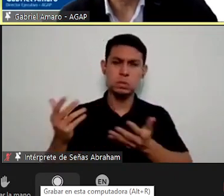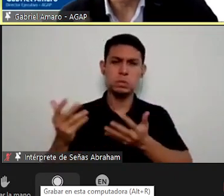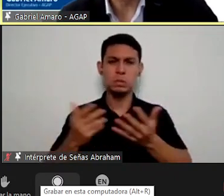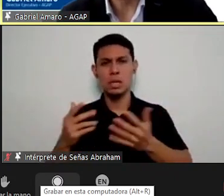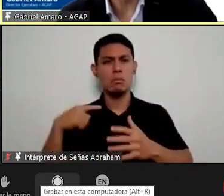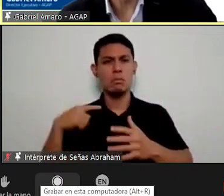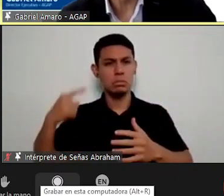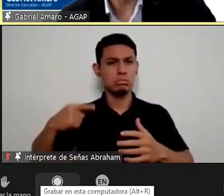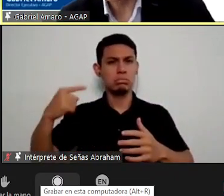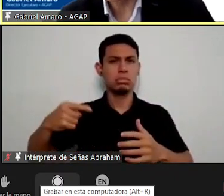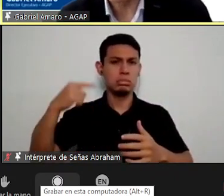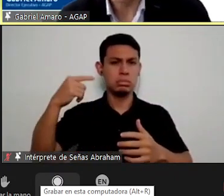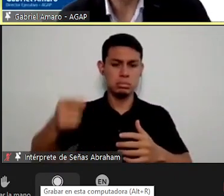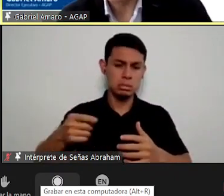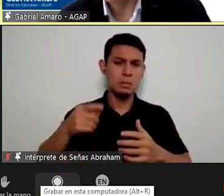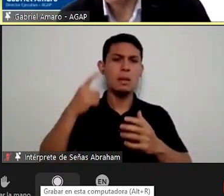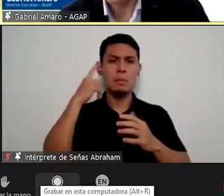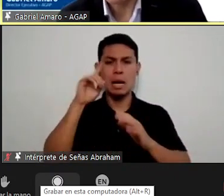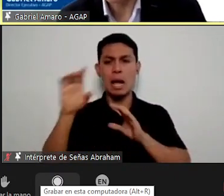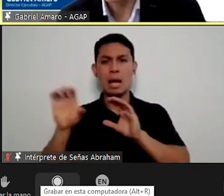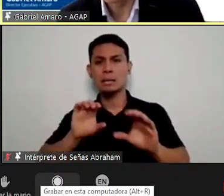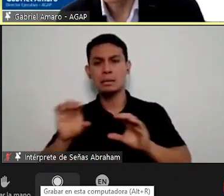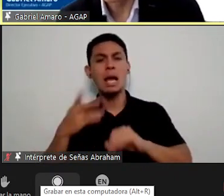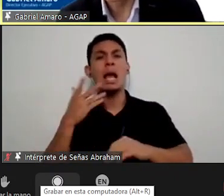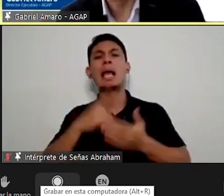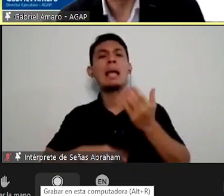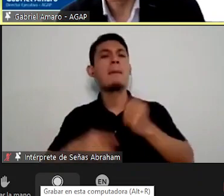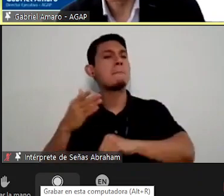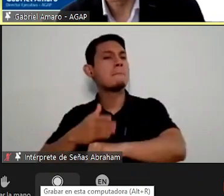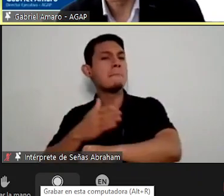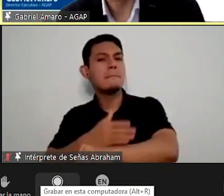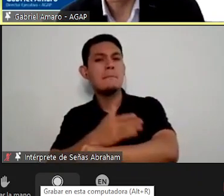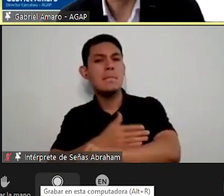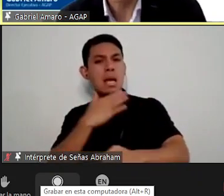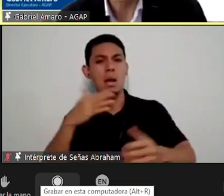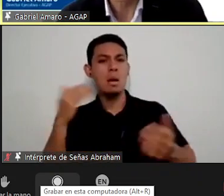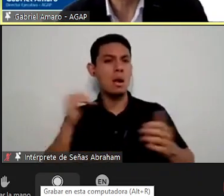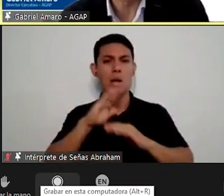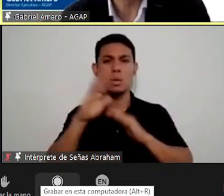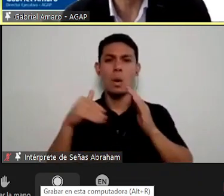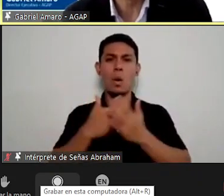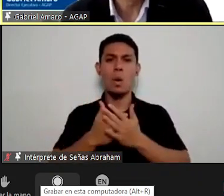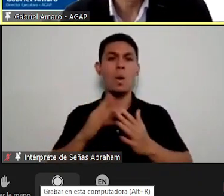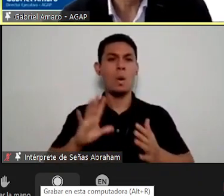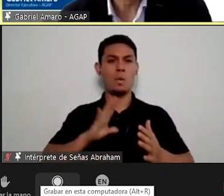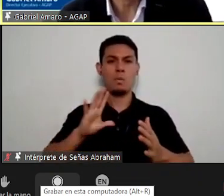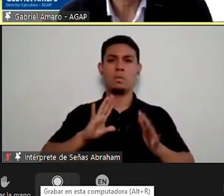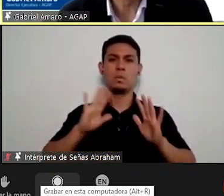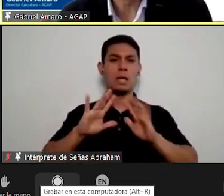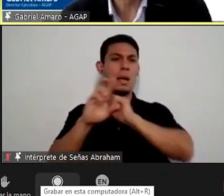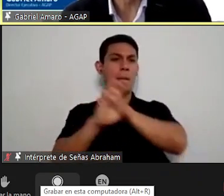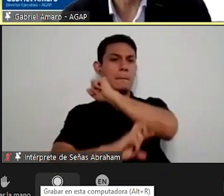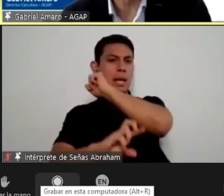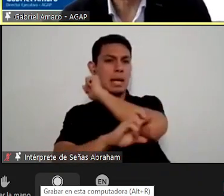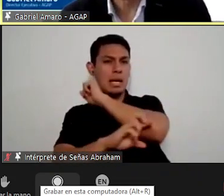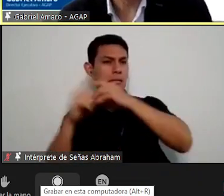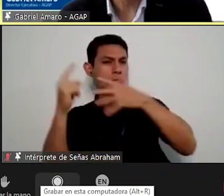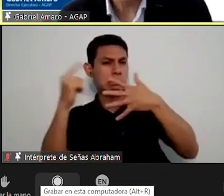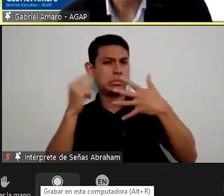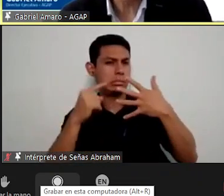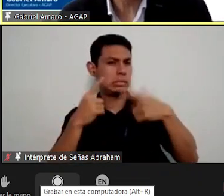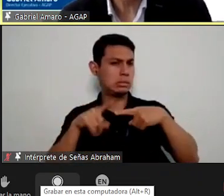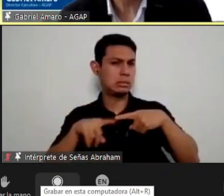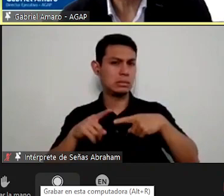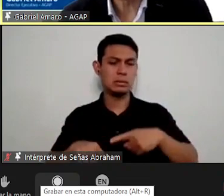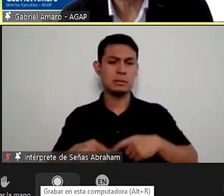periodically where we propose a series of actions to improve and the formality of the